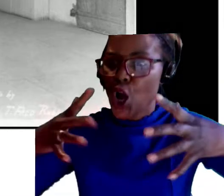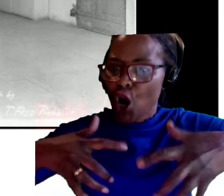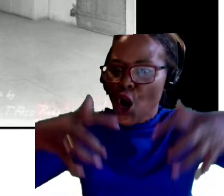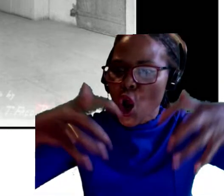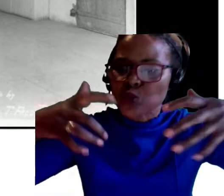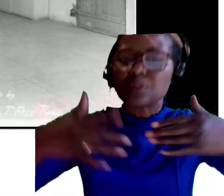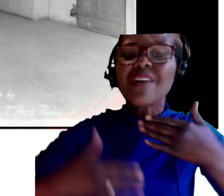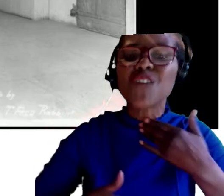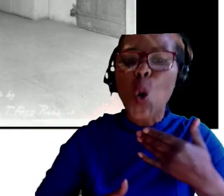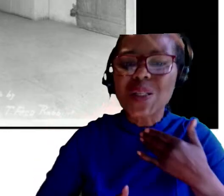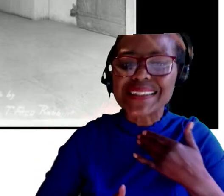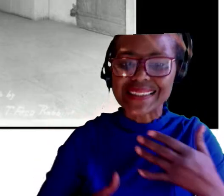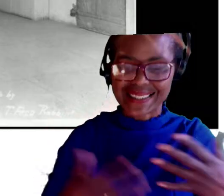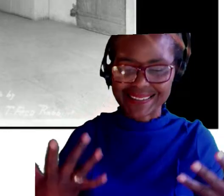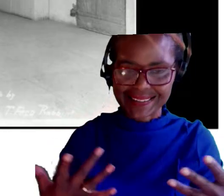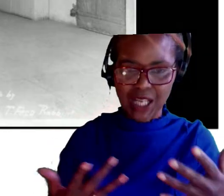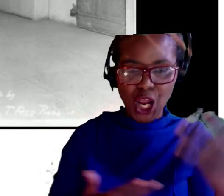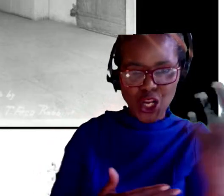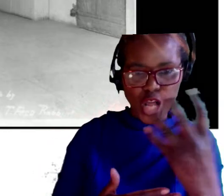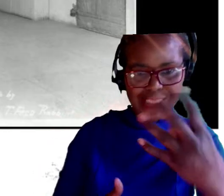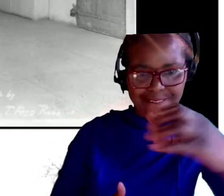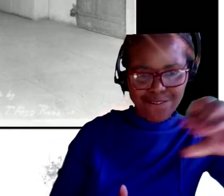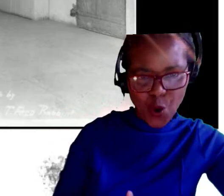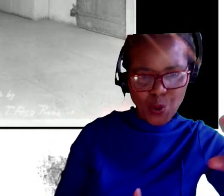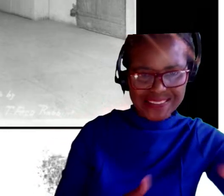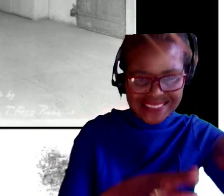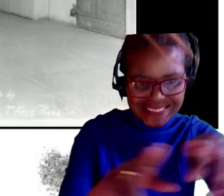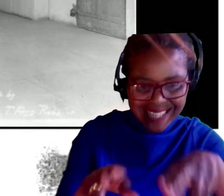of the 1940s tape, hauntings.